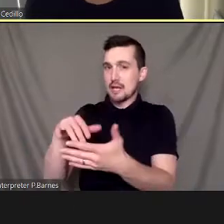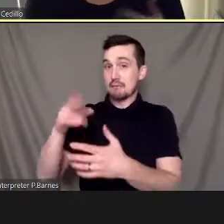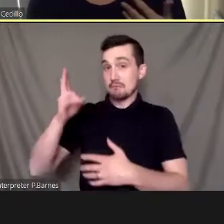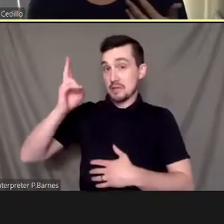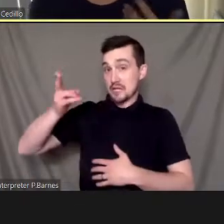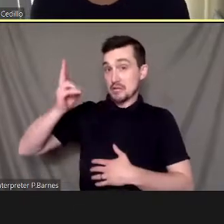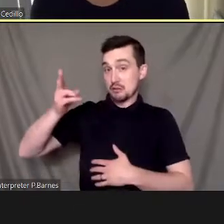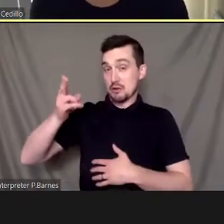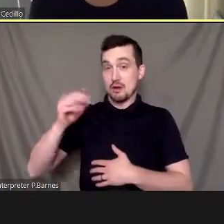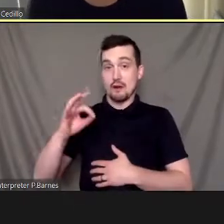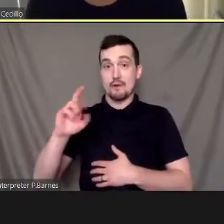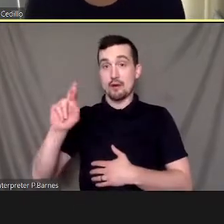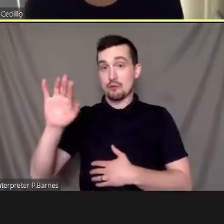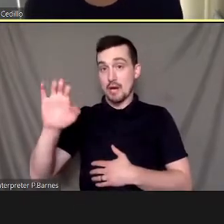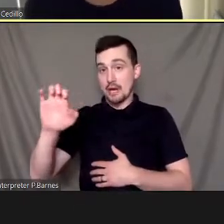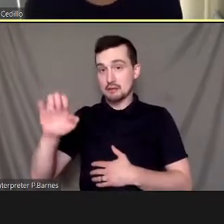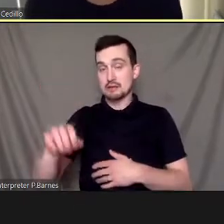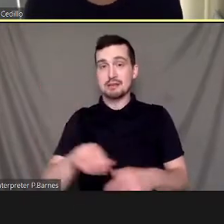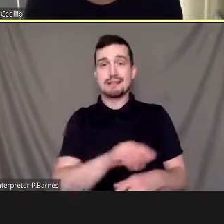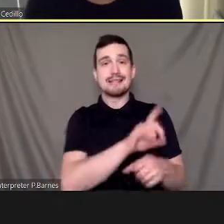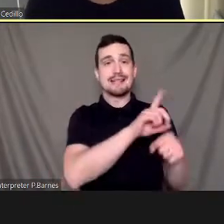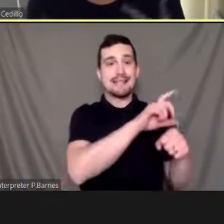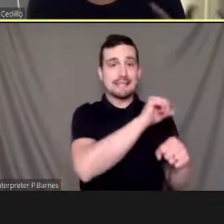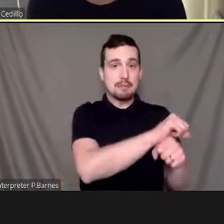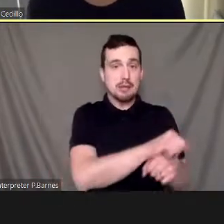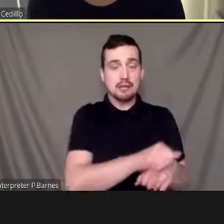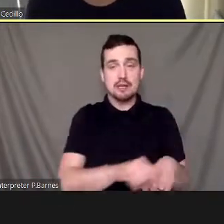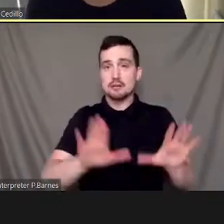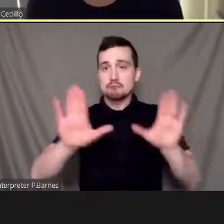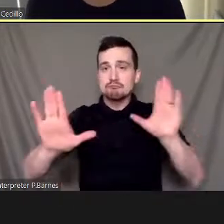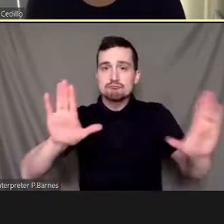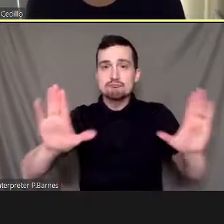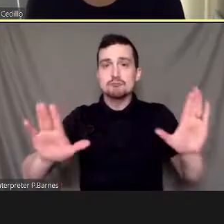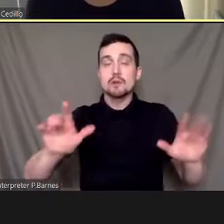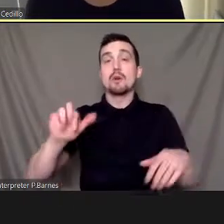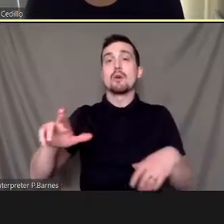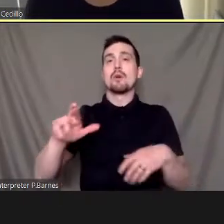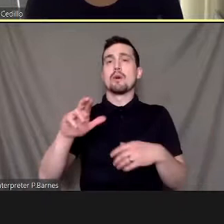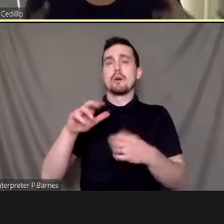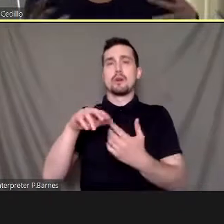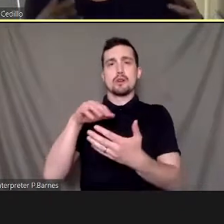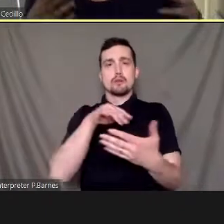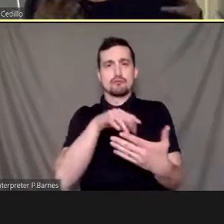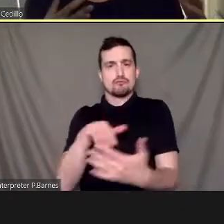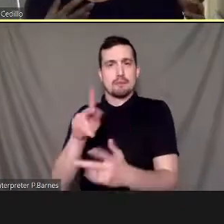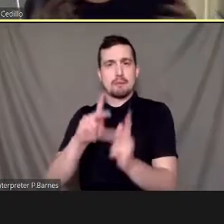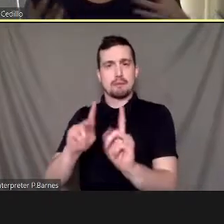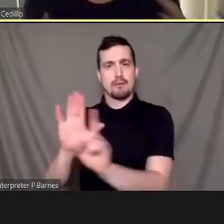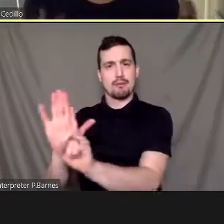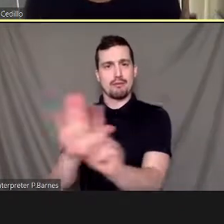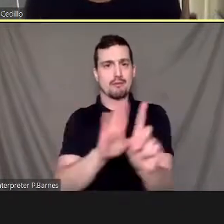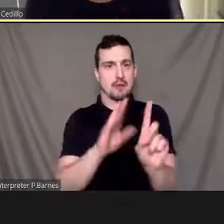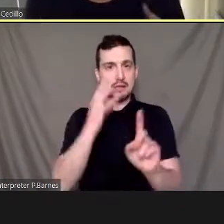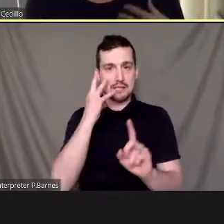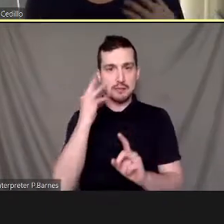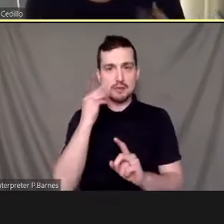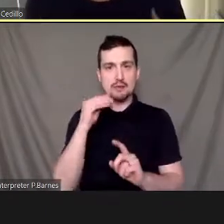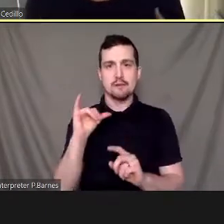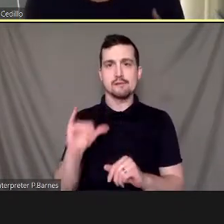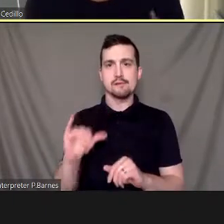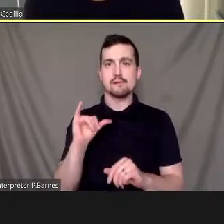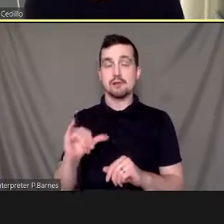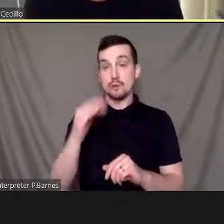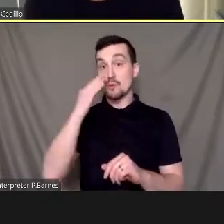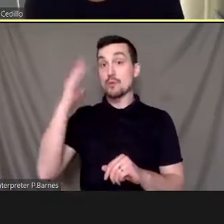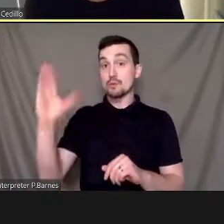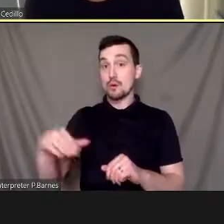histories of race and disability, or you read stories about people's experiences, we come to know that